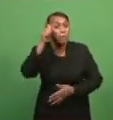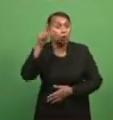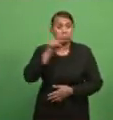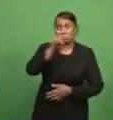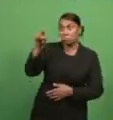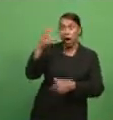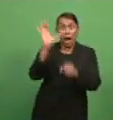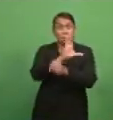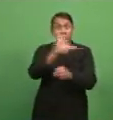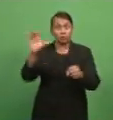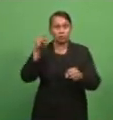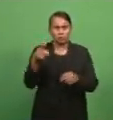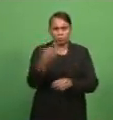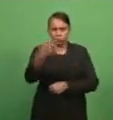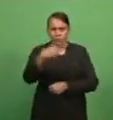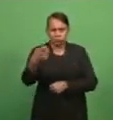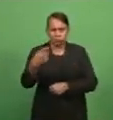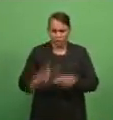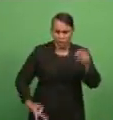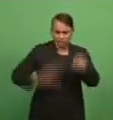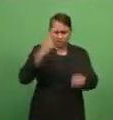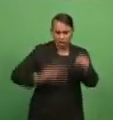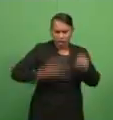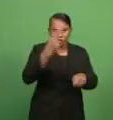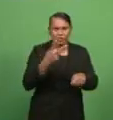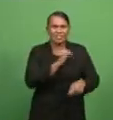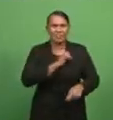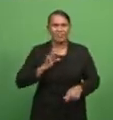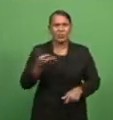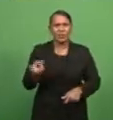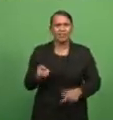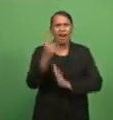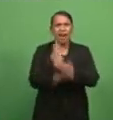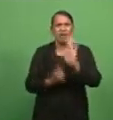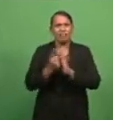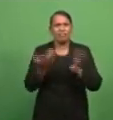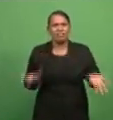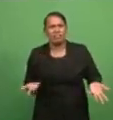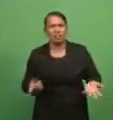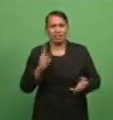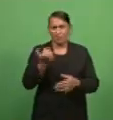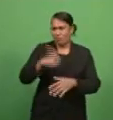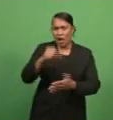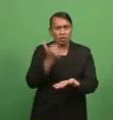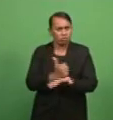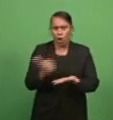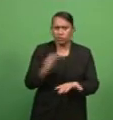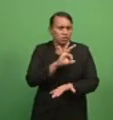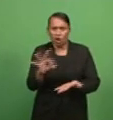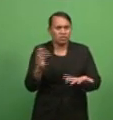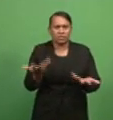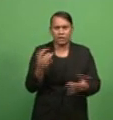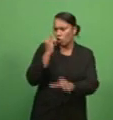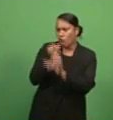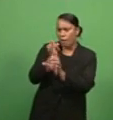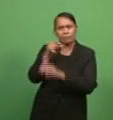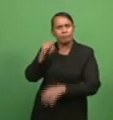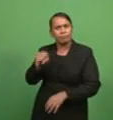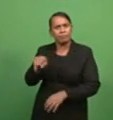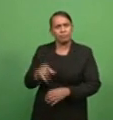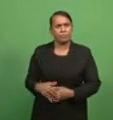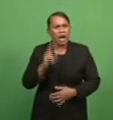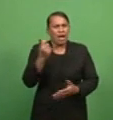of staff due to the coronavirus outbreak, which, according to authorities, is illegal. They cannot do